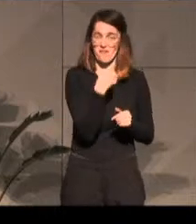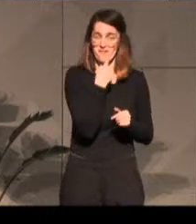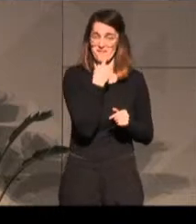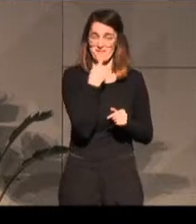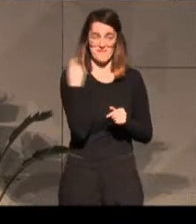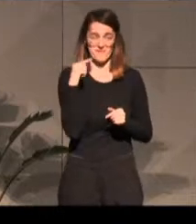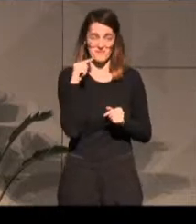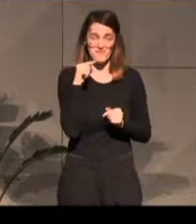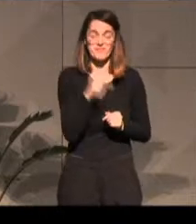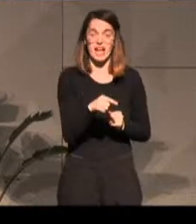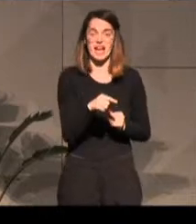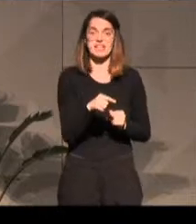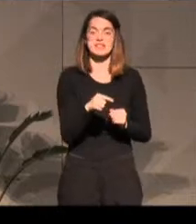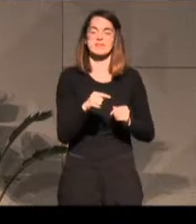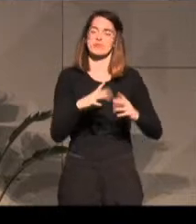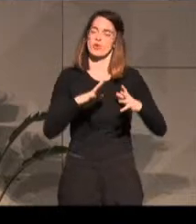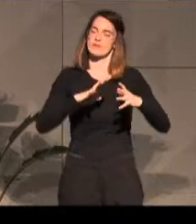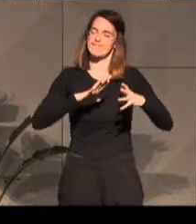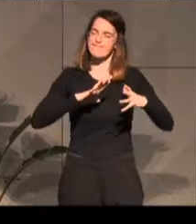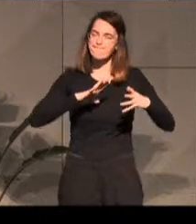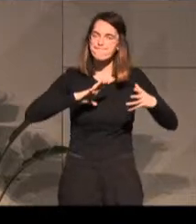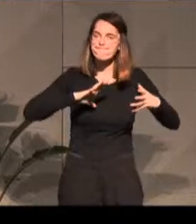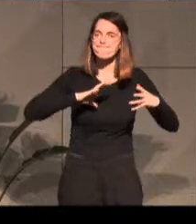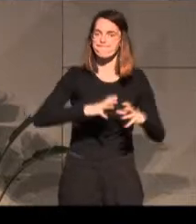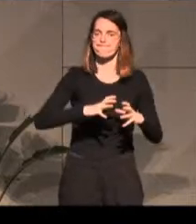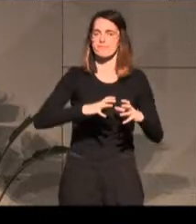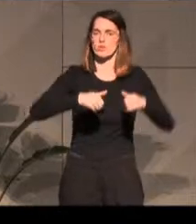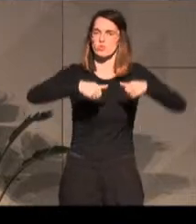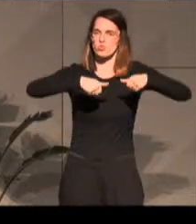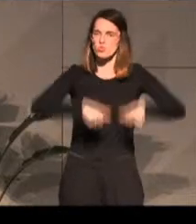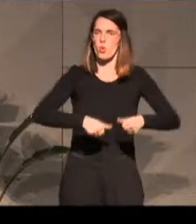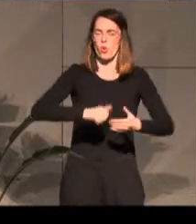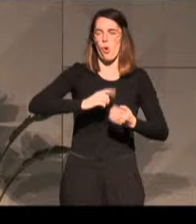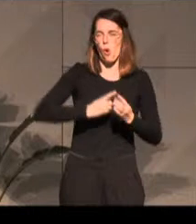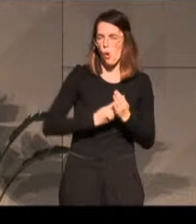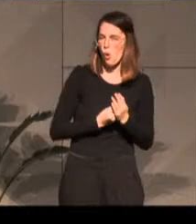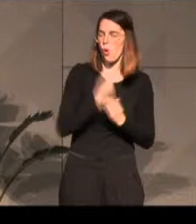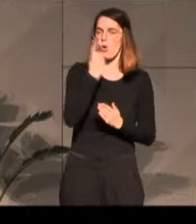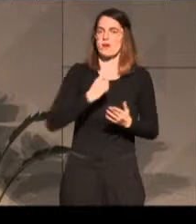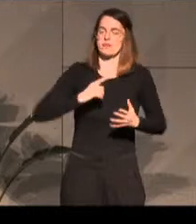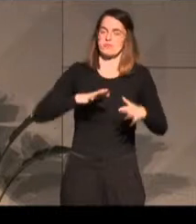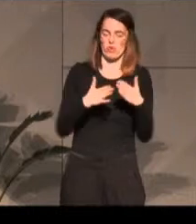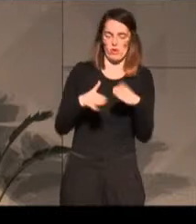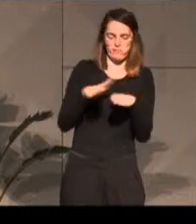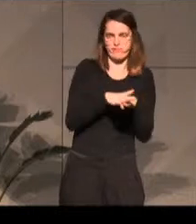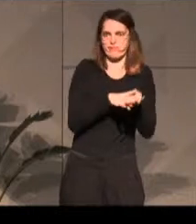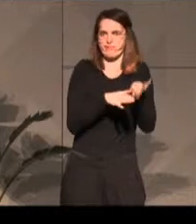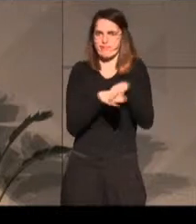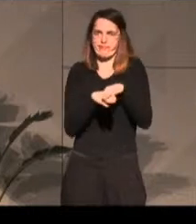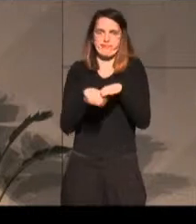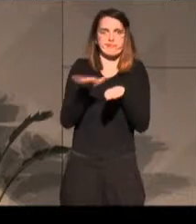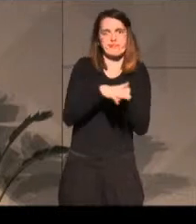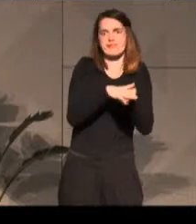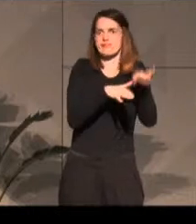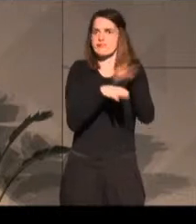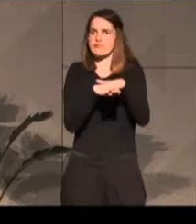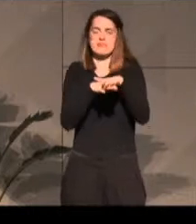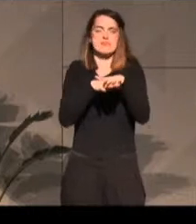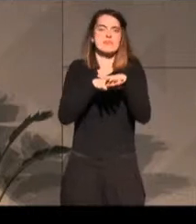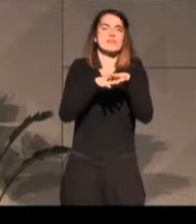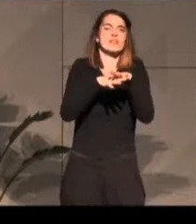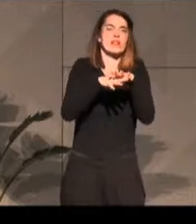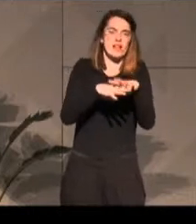were lucky. This white area is a strongly compressed area. There was a lot of pressure, and the ice